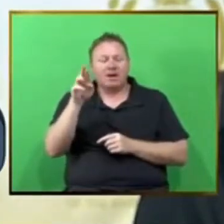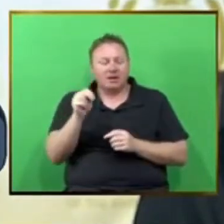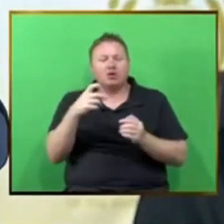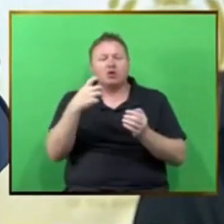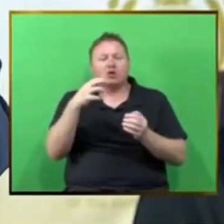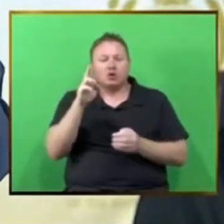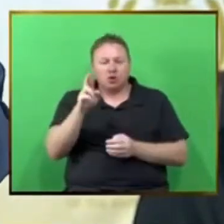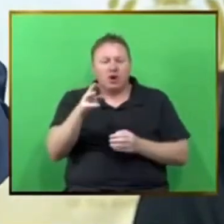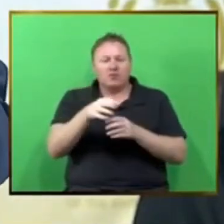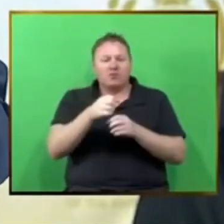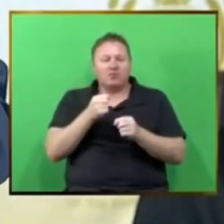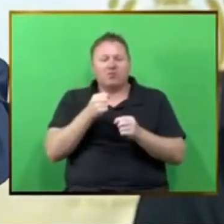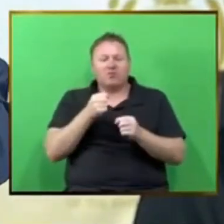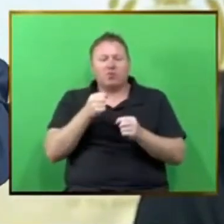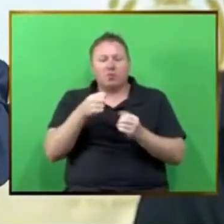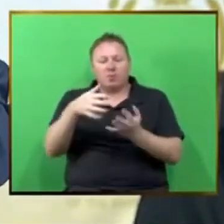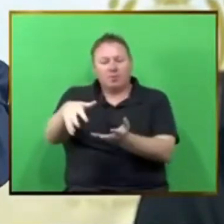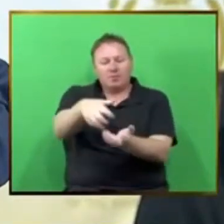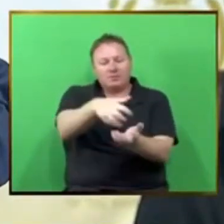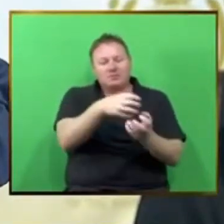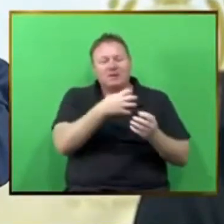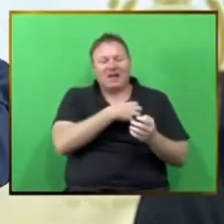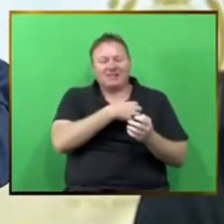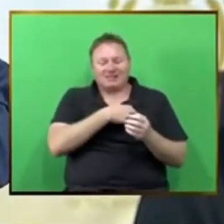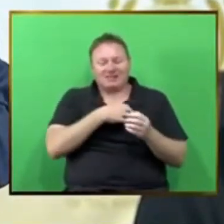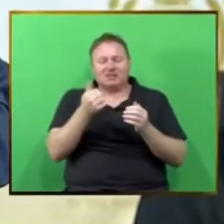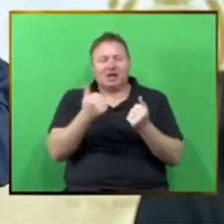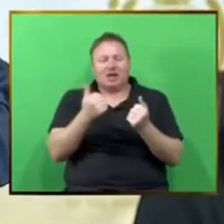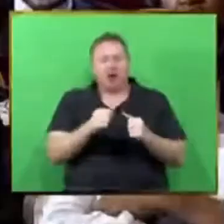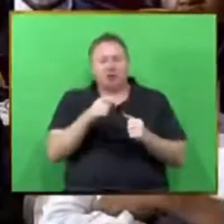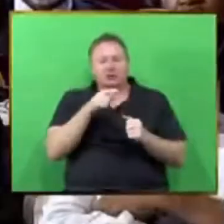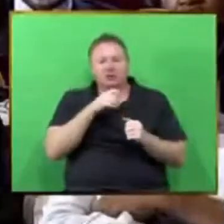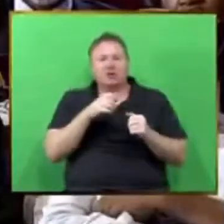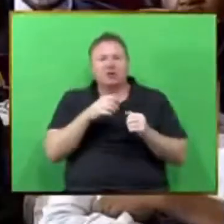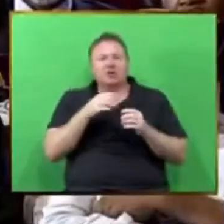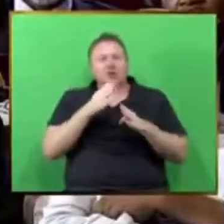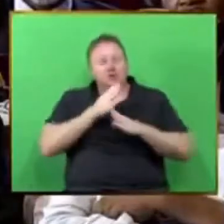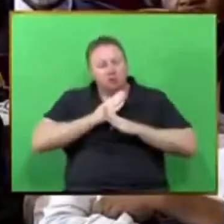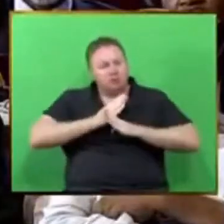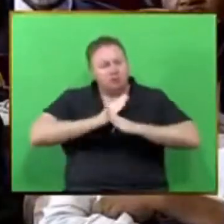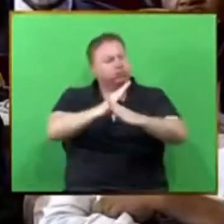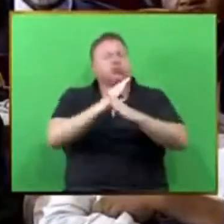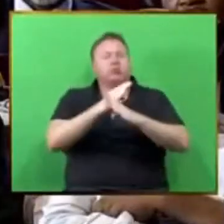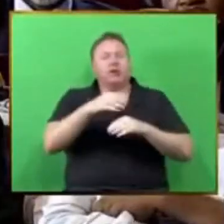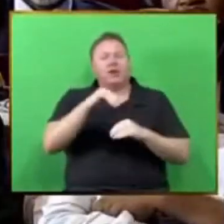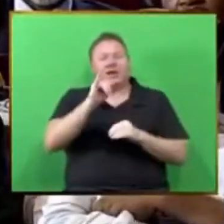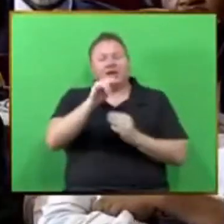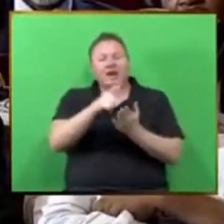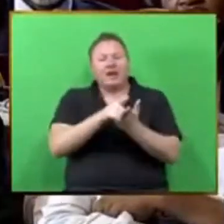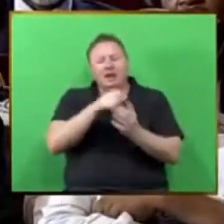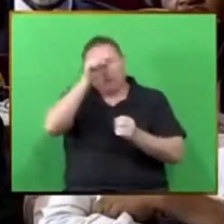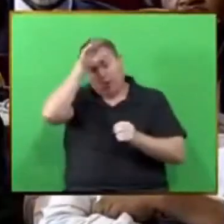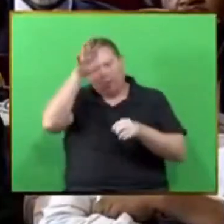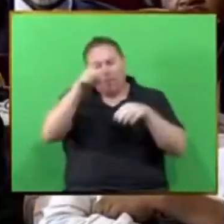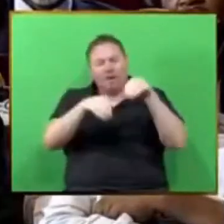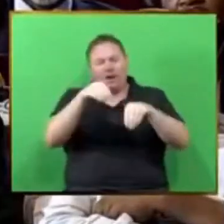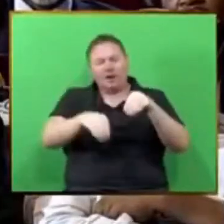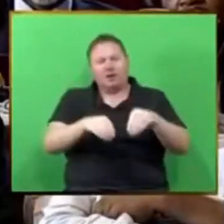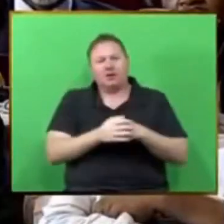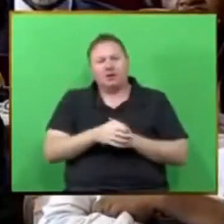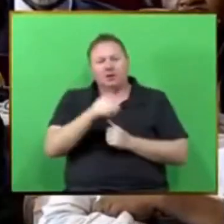and other priority crimes, with a 60% allocated, in fact 1.7 billion